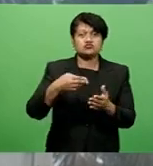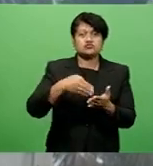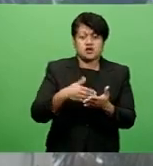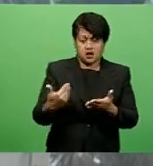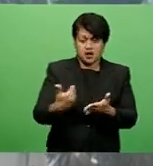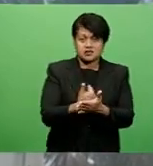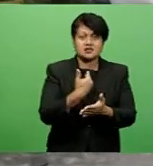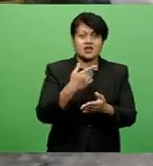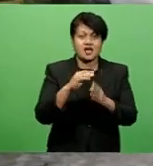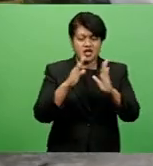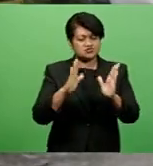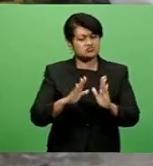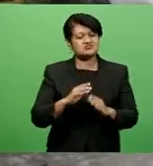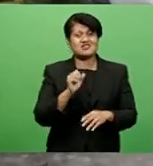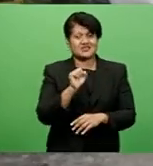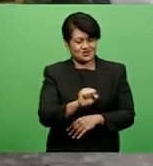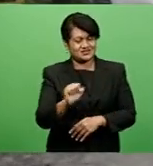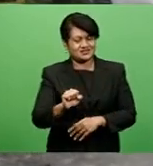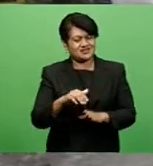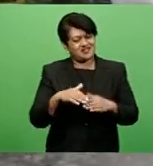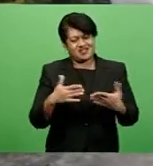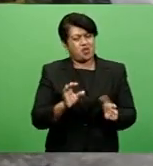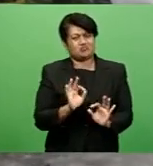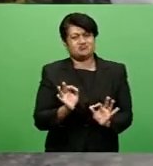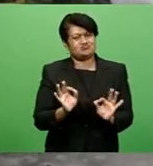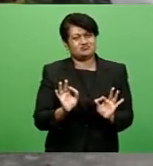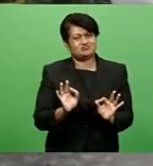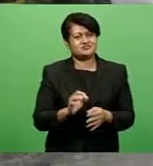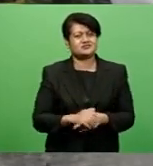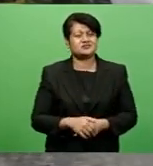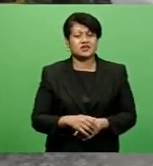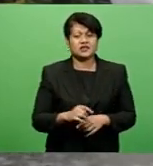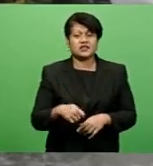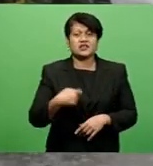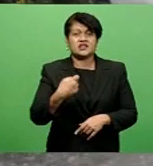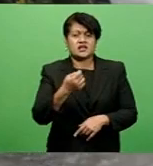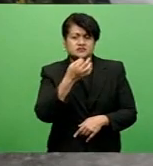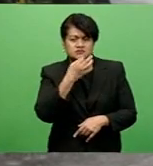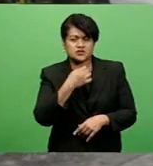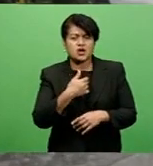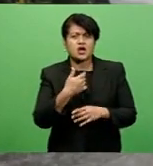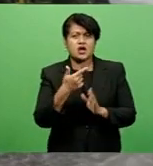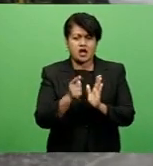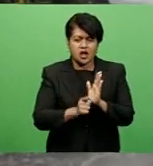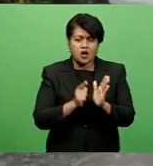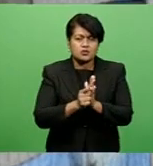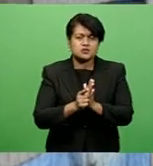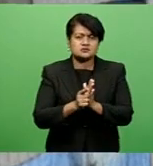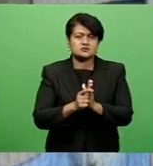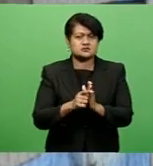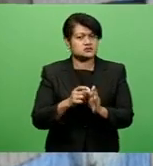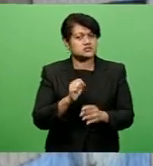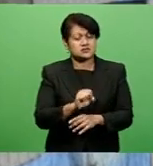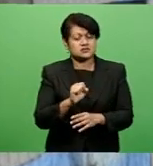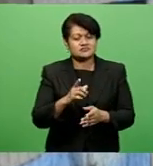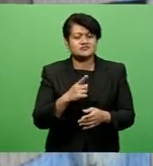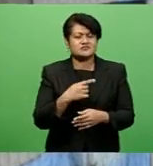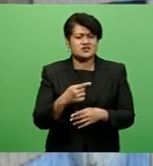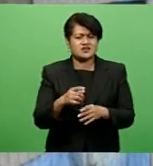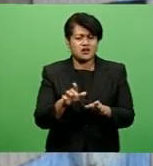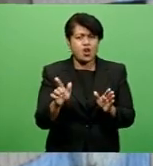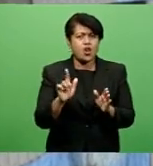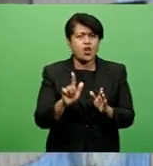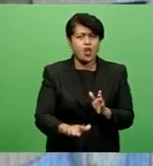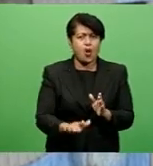but right now, no. The next few hours are critical for those living in low-lying communities. The message from authorities is to move while